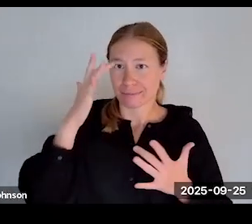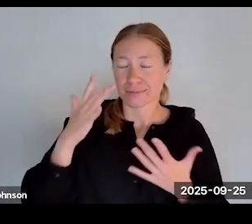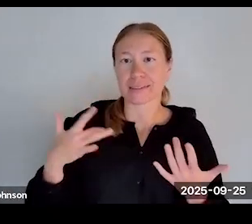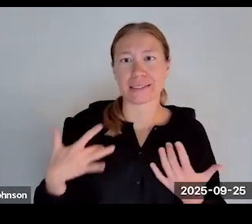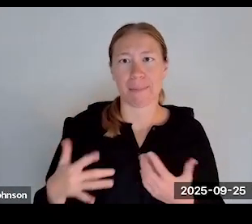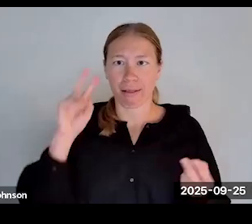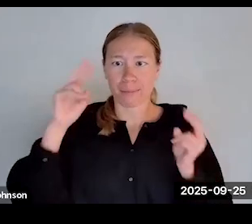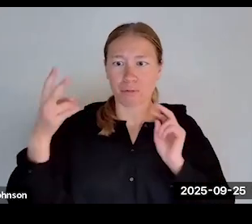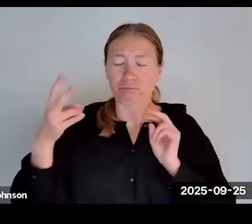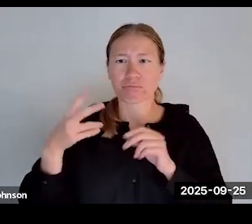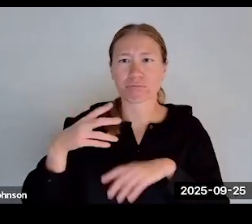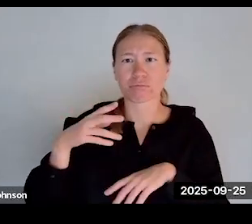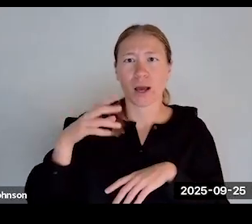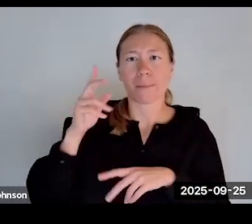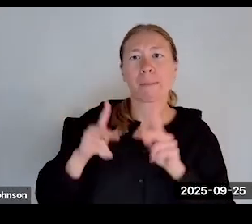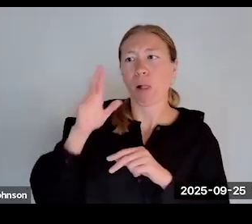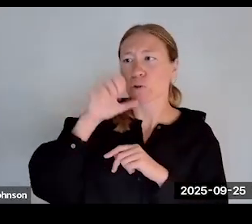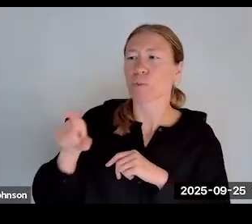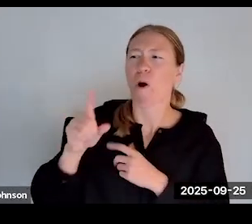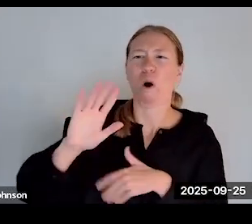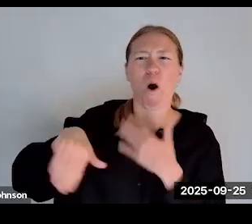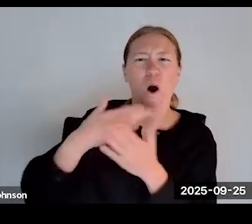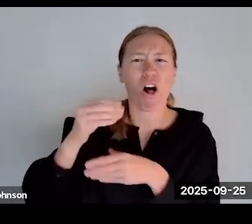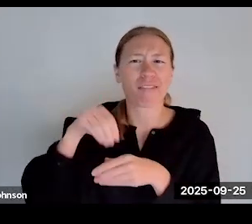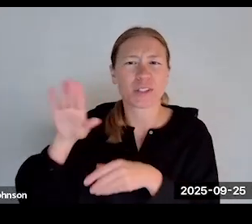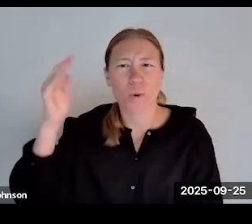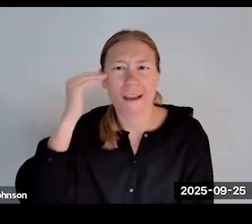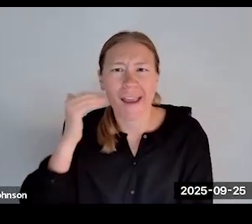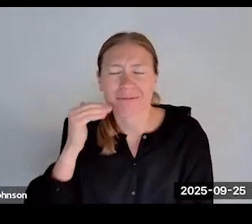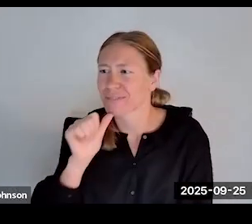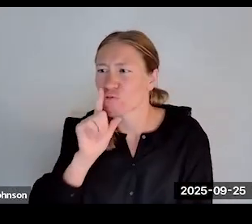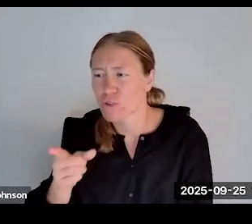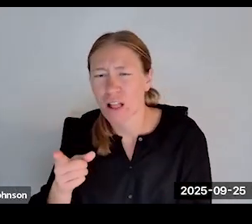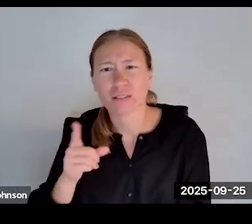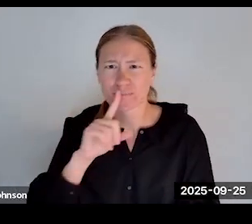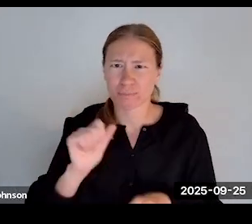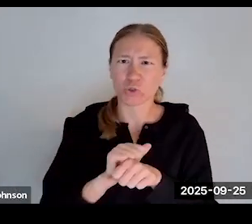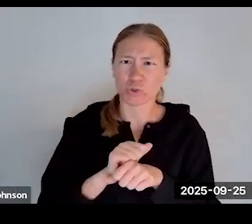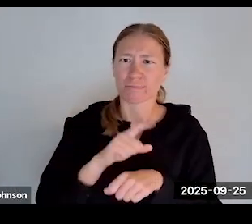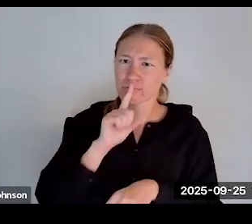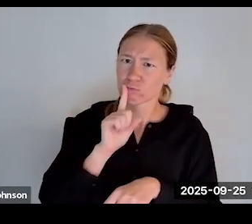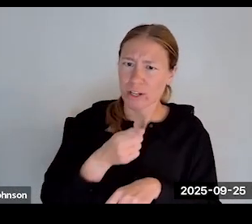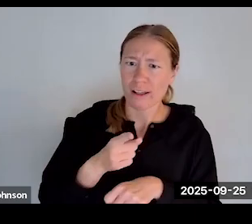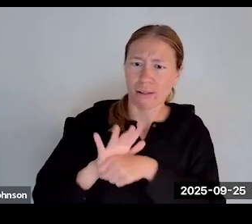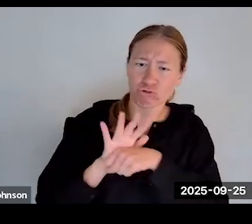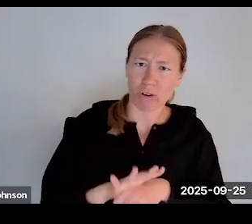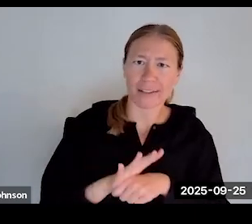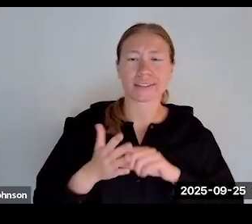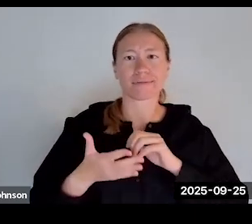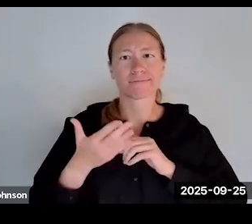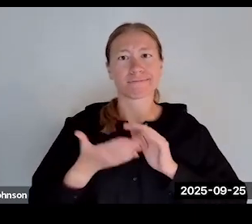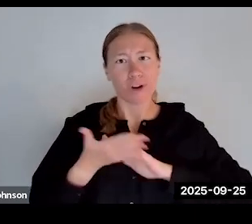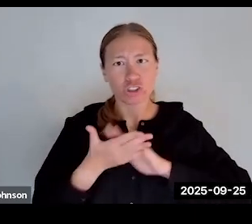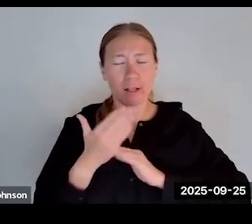are all in their head, leading people to dismiss the very real distress and functional limitations tied to those